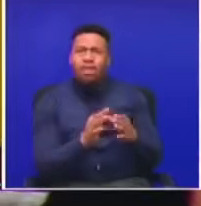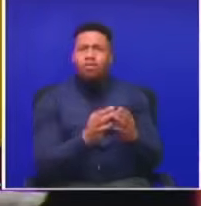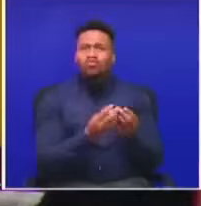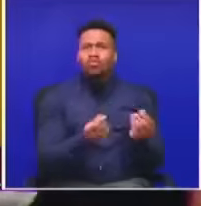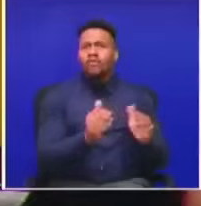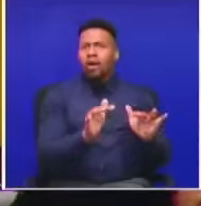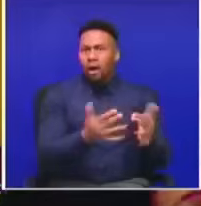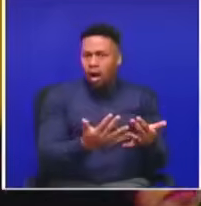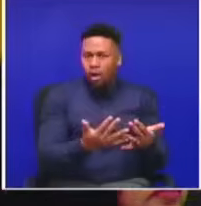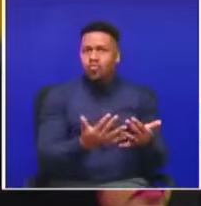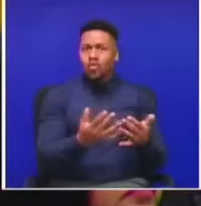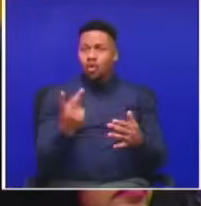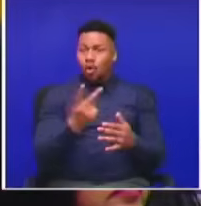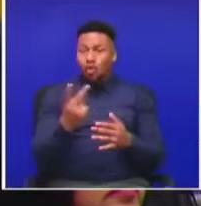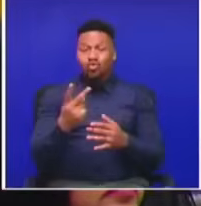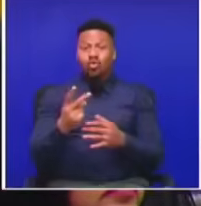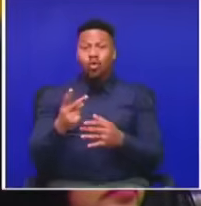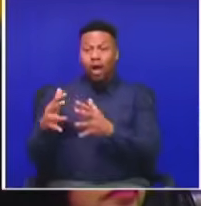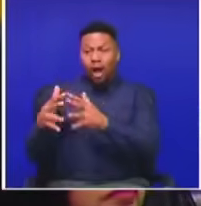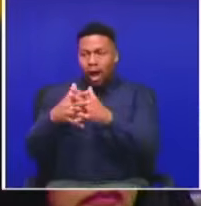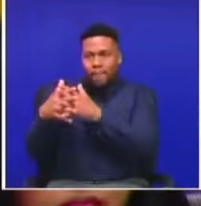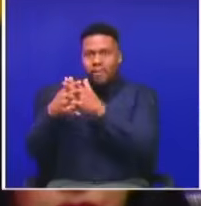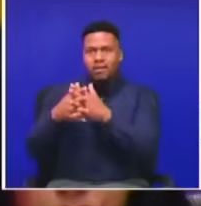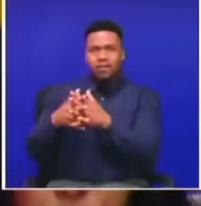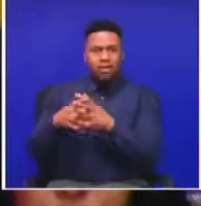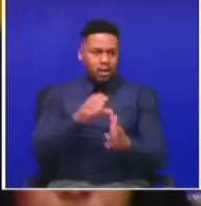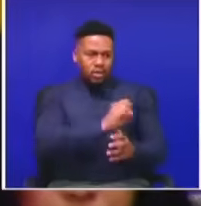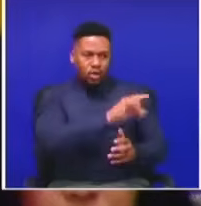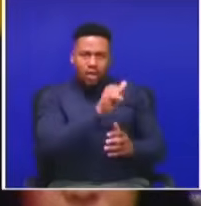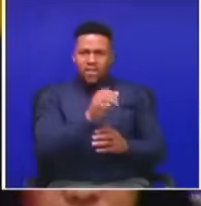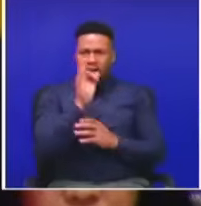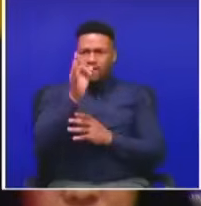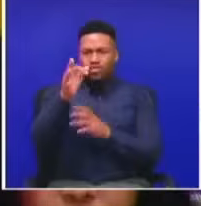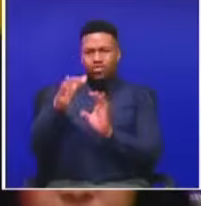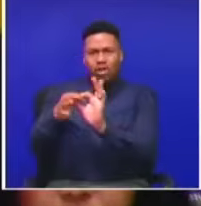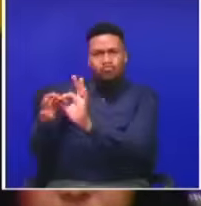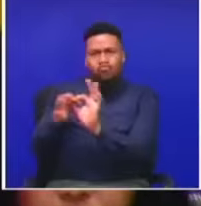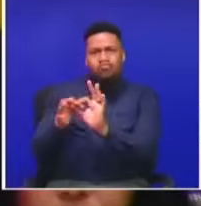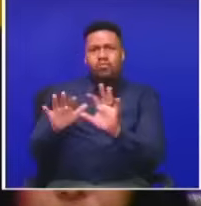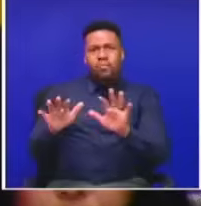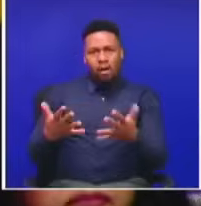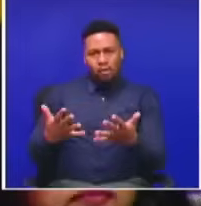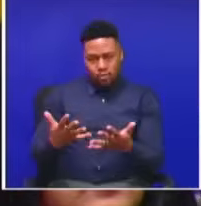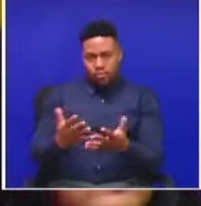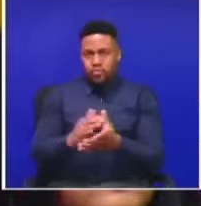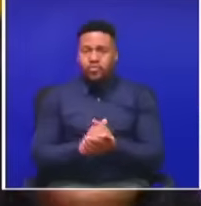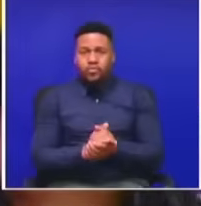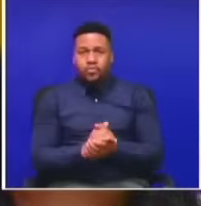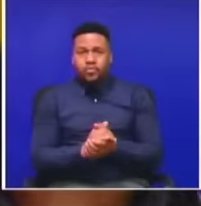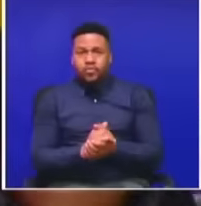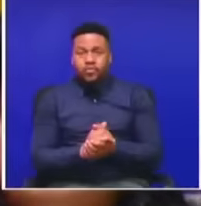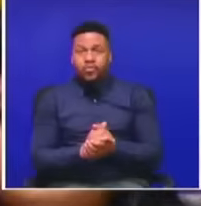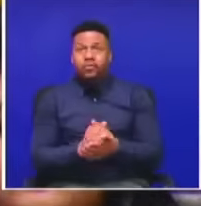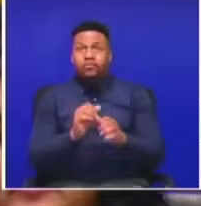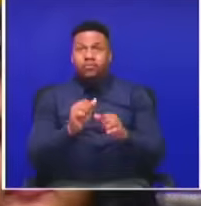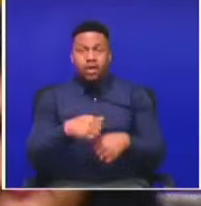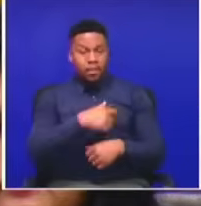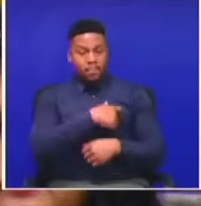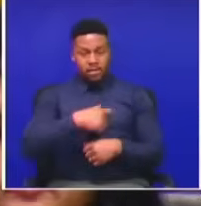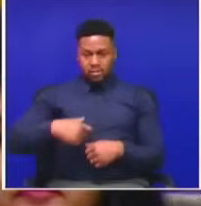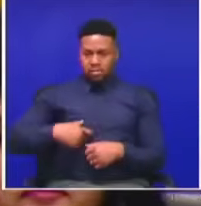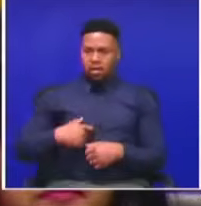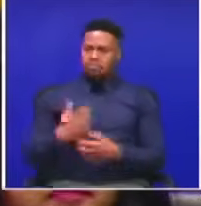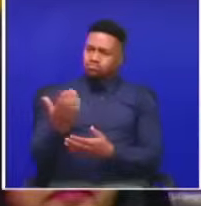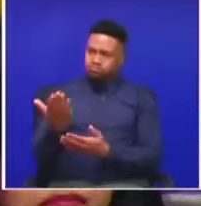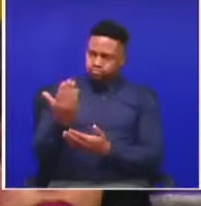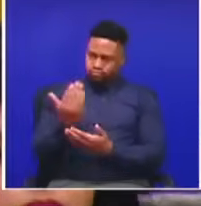future diplomatic and trade relations with the United States. The Honorable President, you are welcome and welcome to the